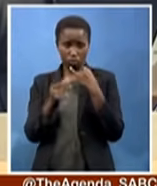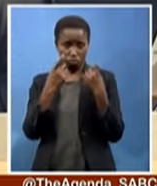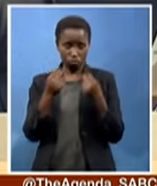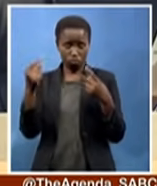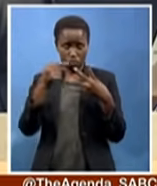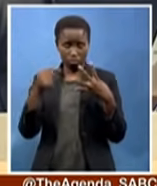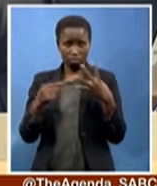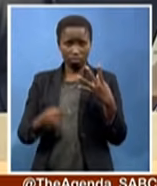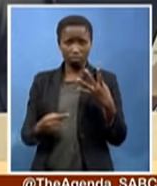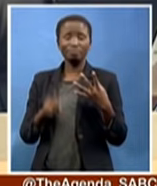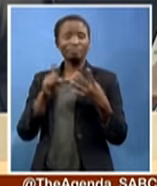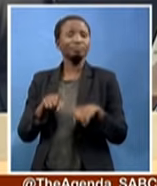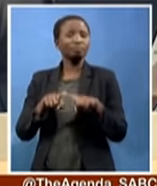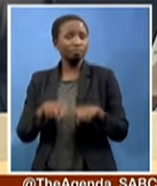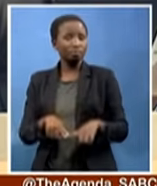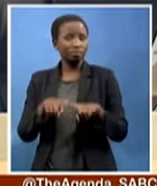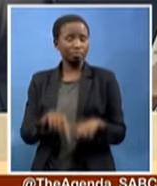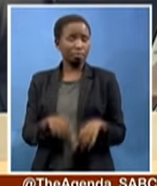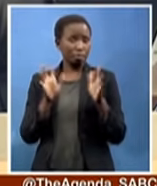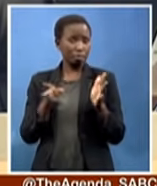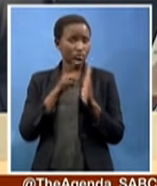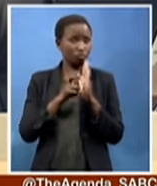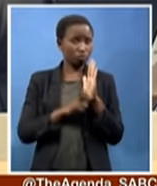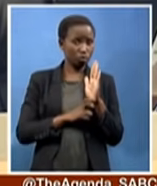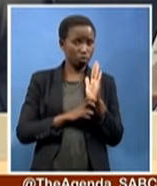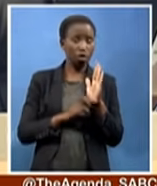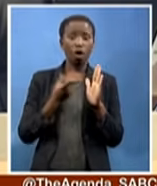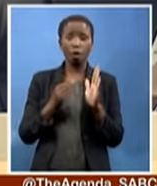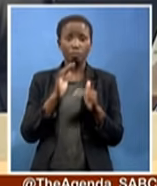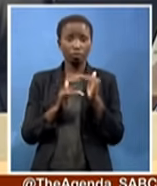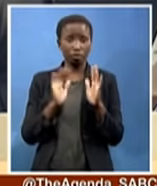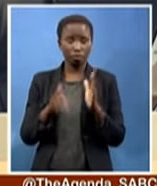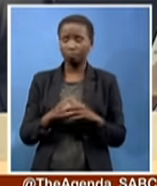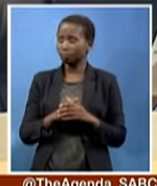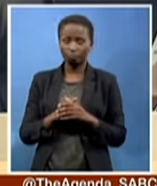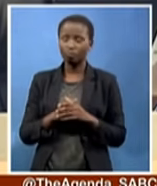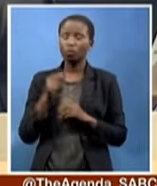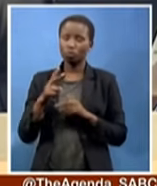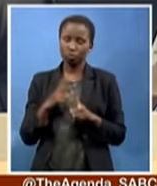and procedures, but also on the balance of power within its structures.